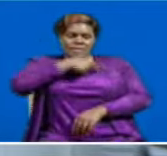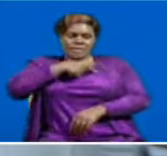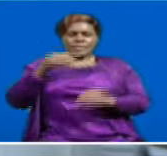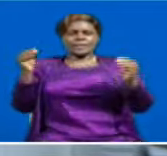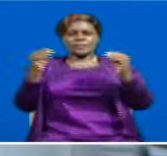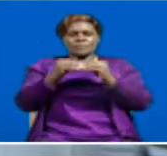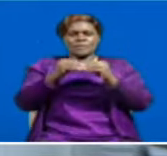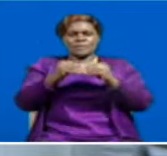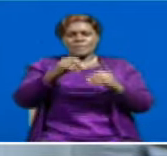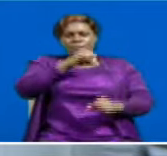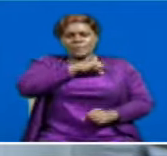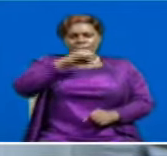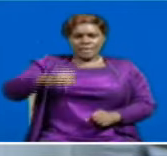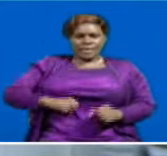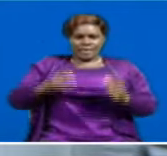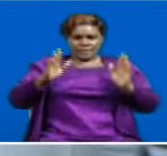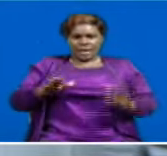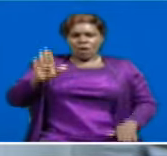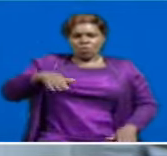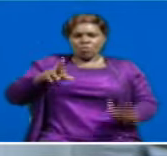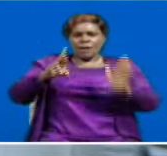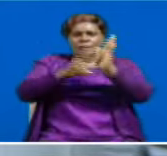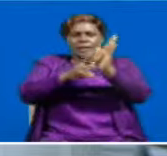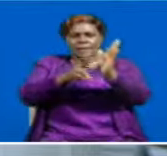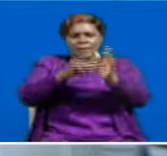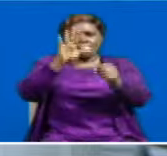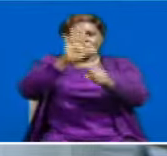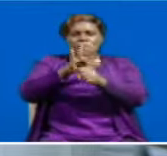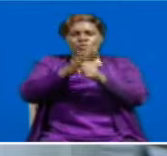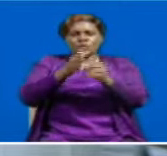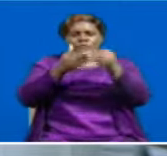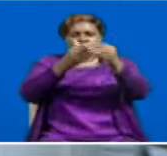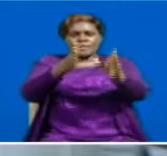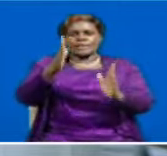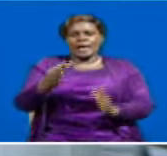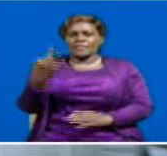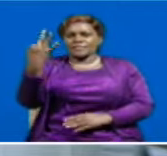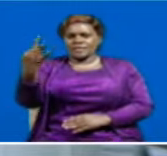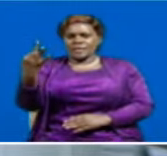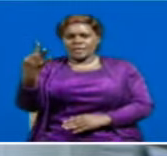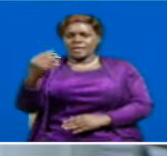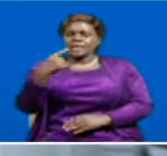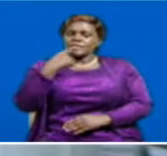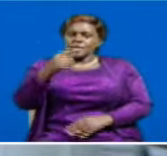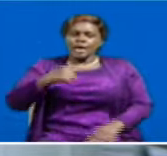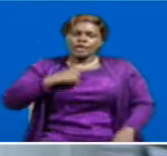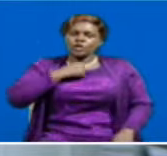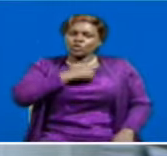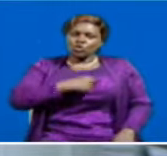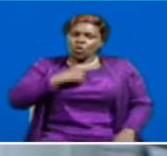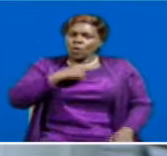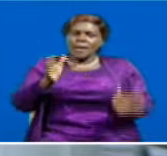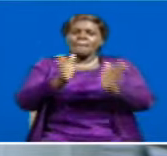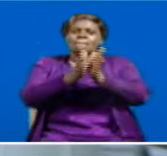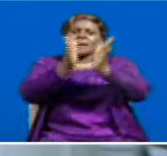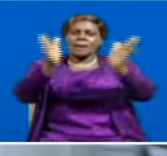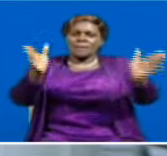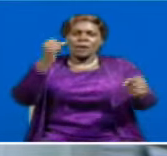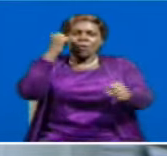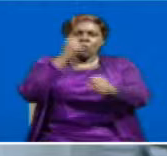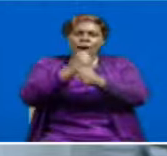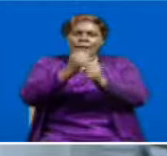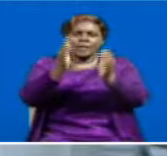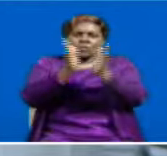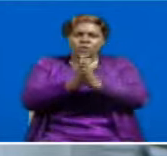when Kwale Senator, Woman Rep and Kwale Majority Leader were forced to apologize publicly for working